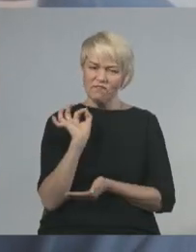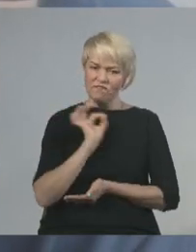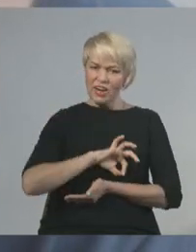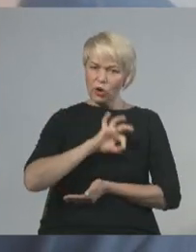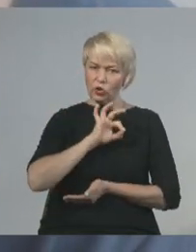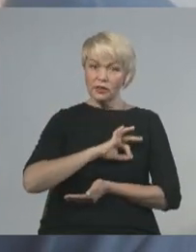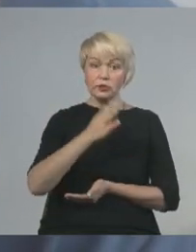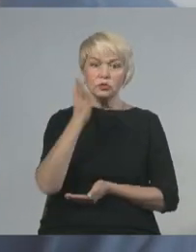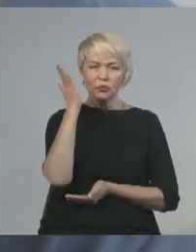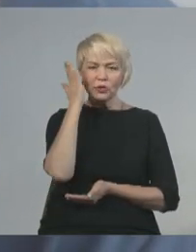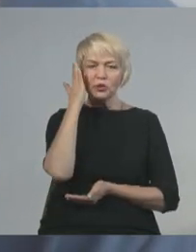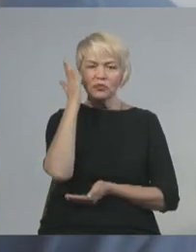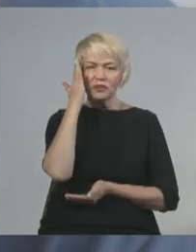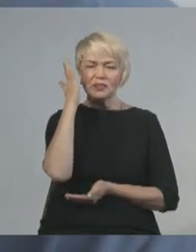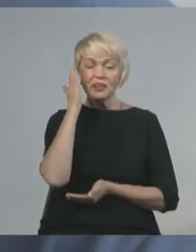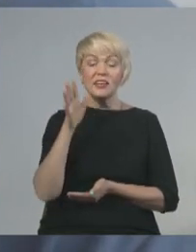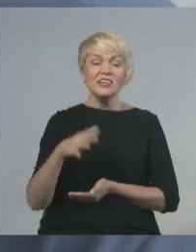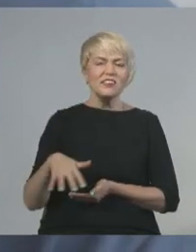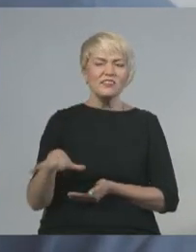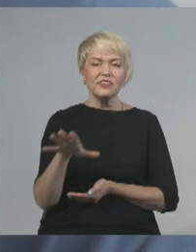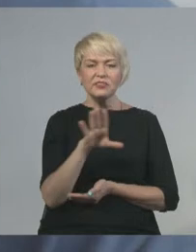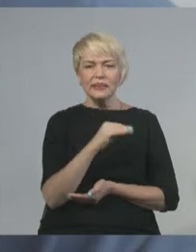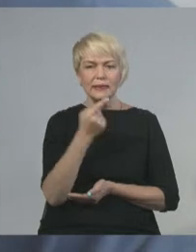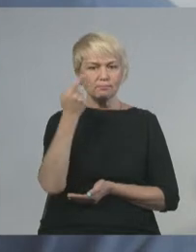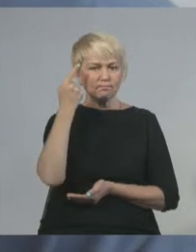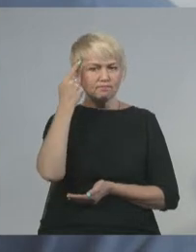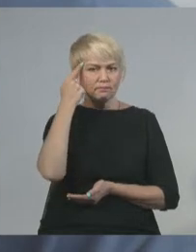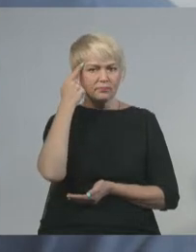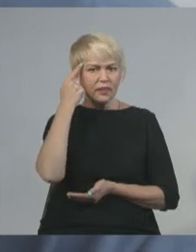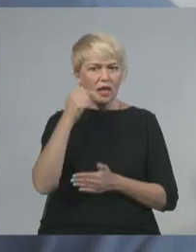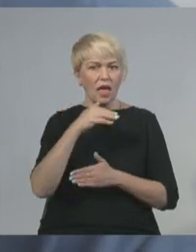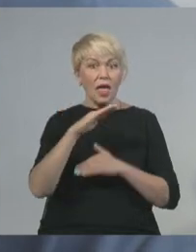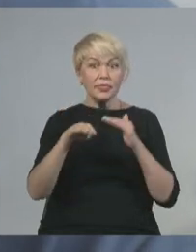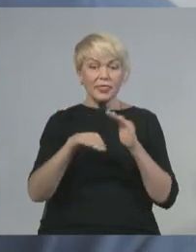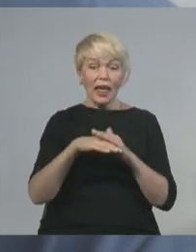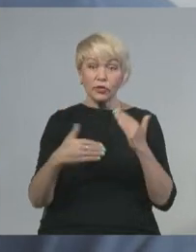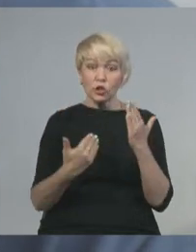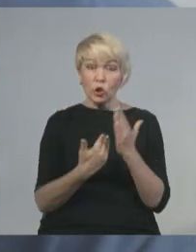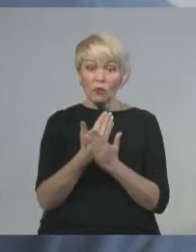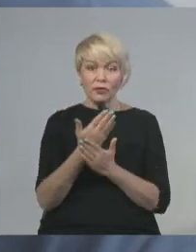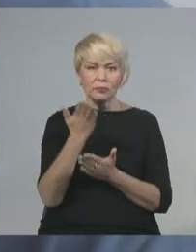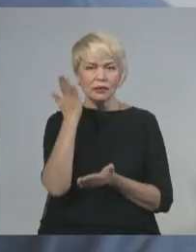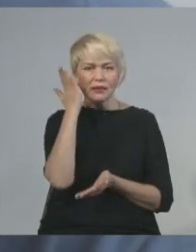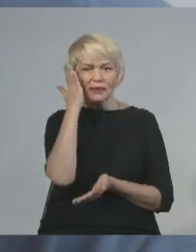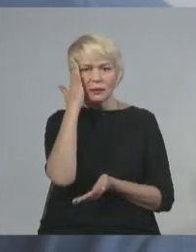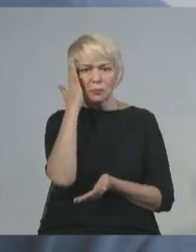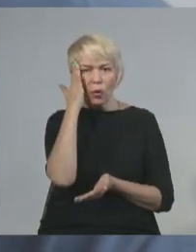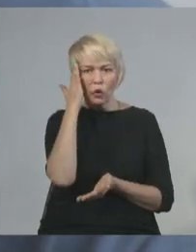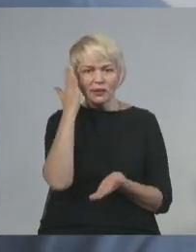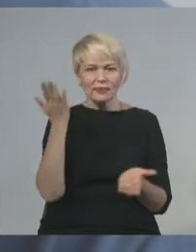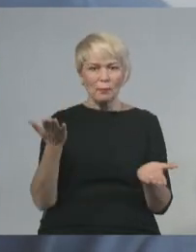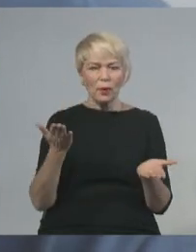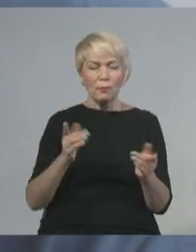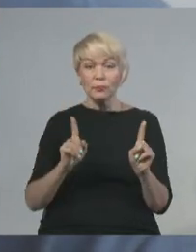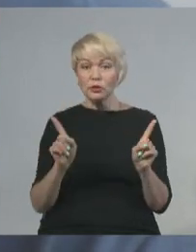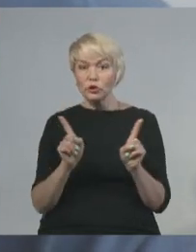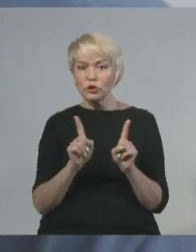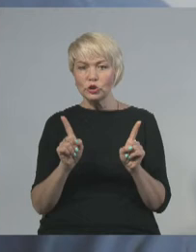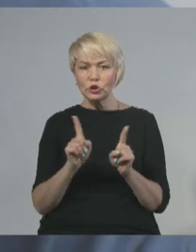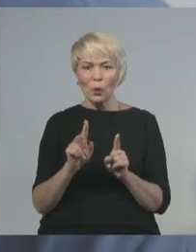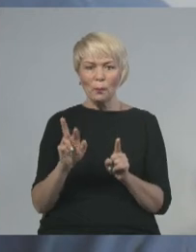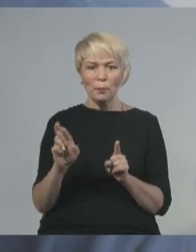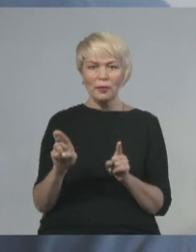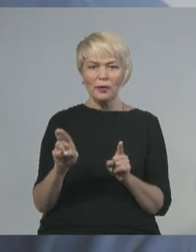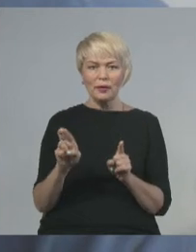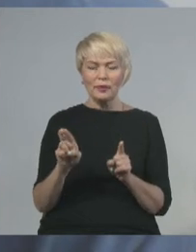everybody started to think about new ways to reach their their readers or viewers or listeners